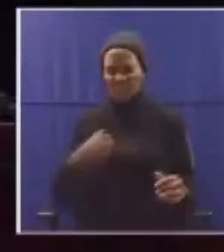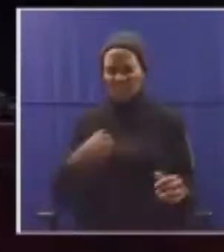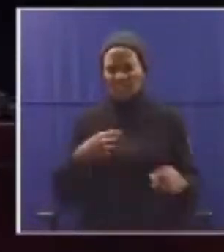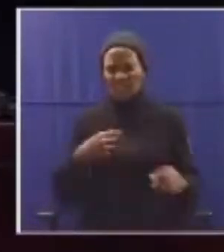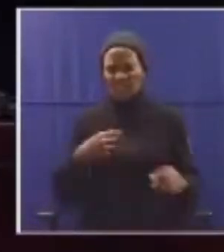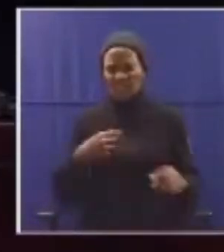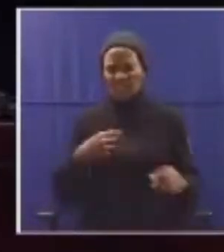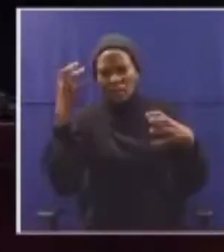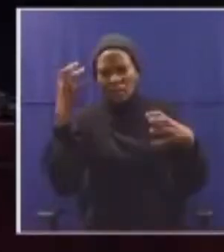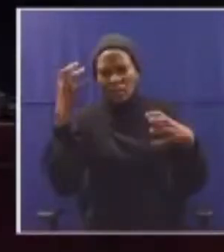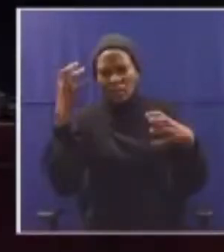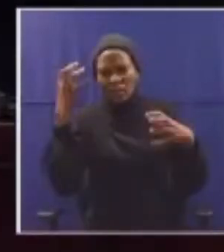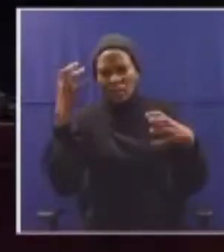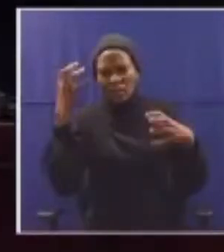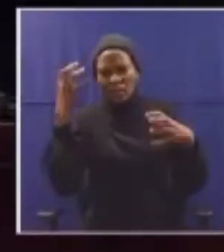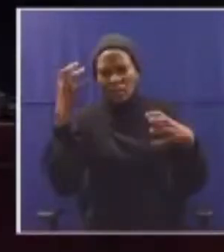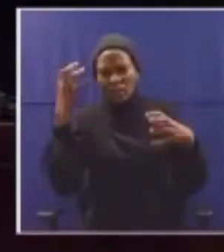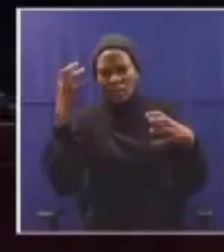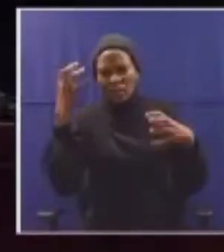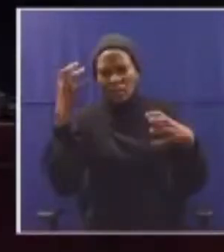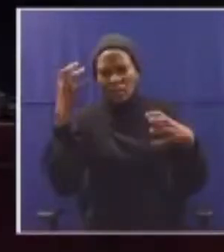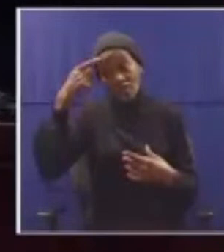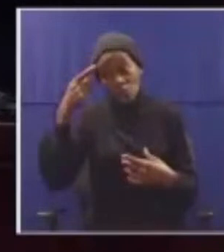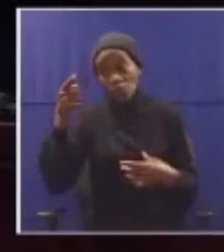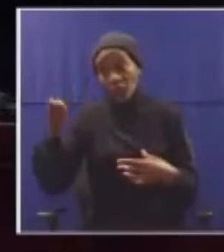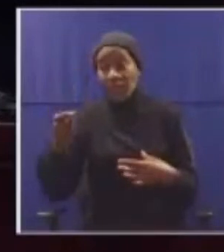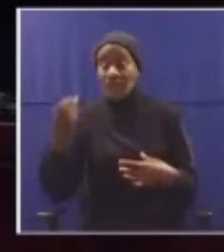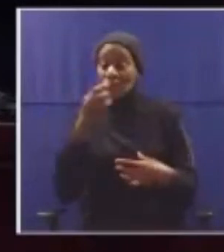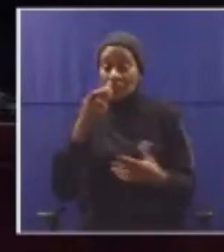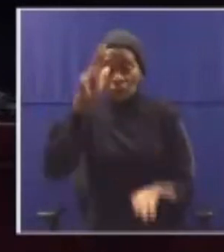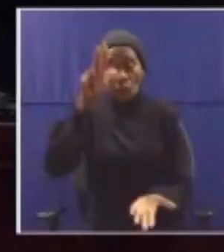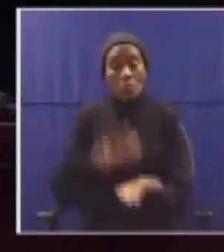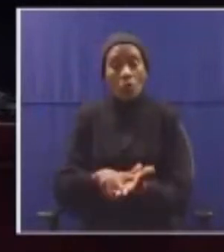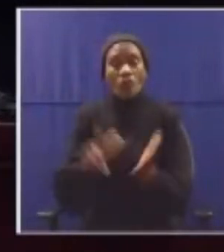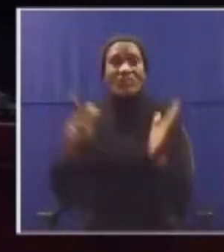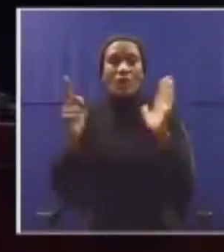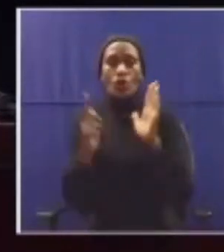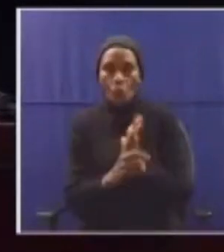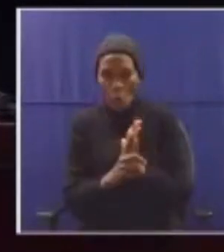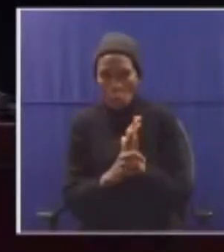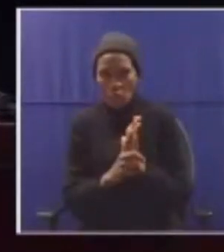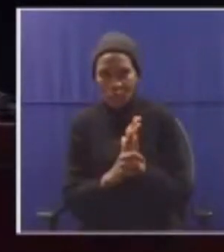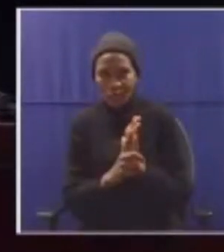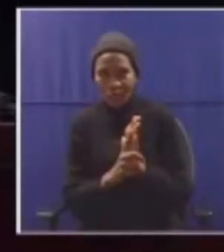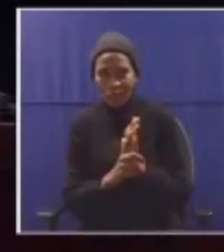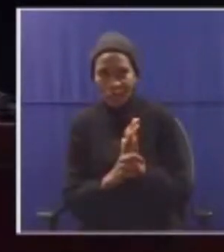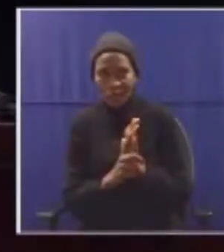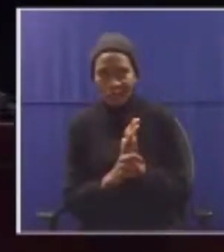confused because I thought you said we have introduced laws.